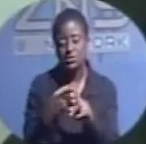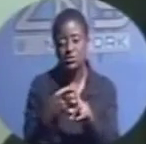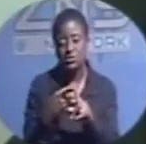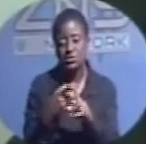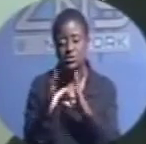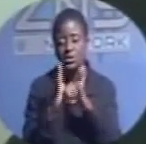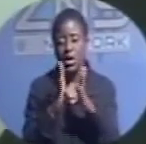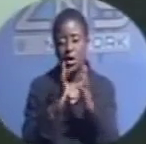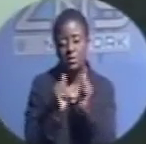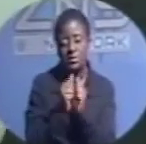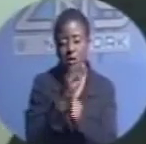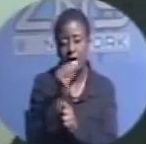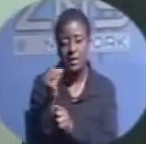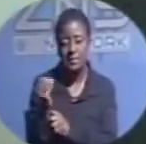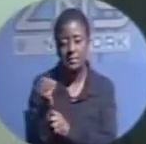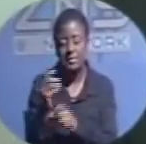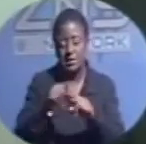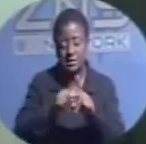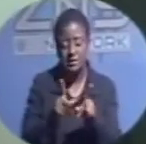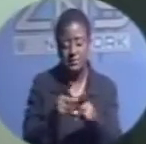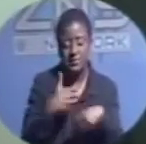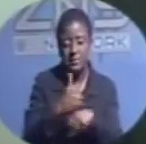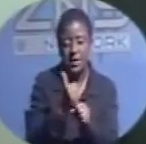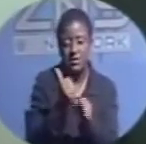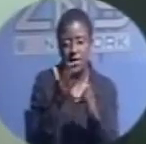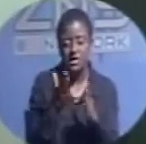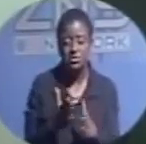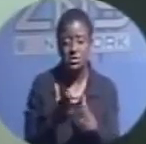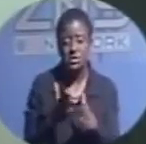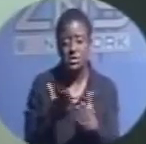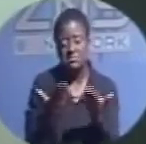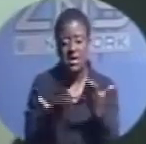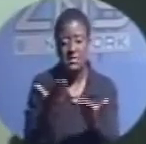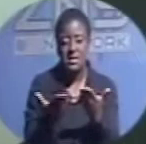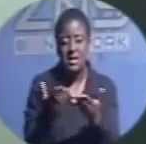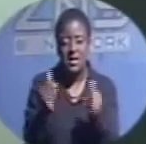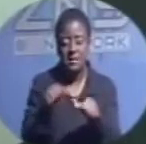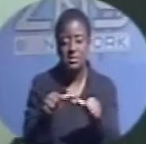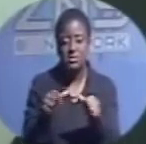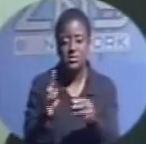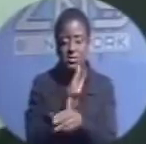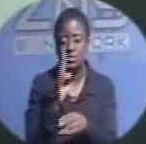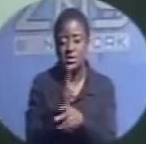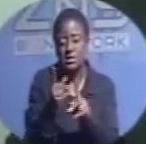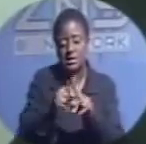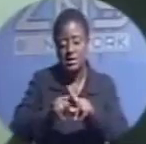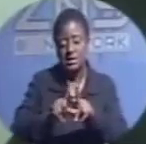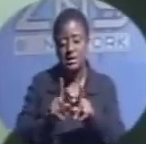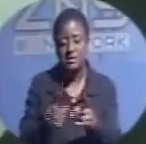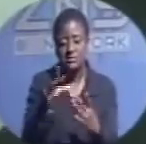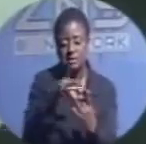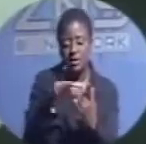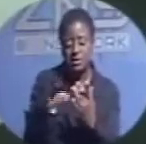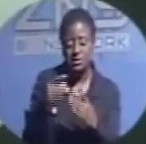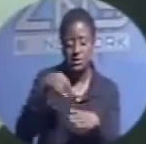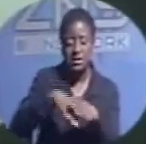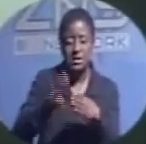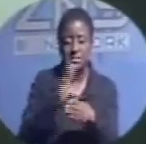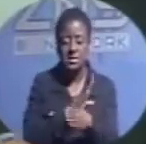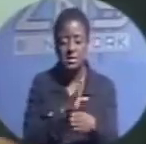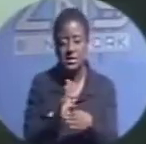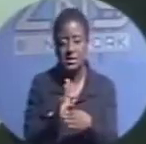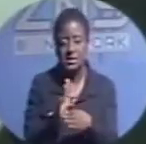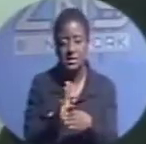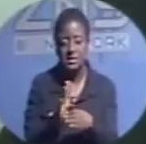manufacturers, because different manufacturers might be able to utilize different options within their businesses, whether it be